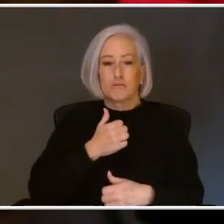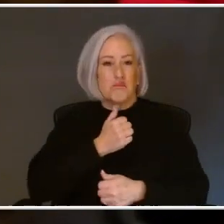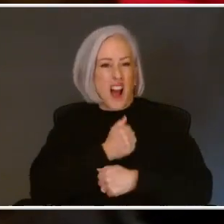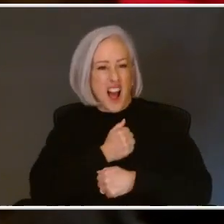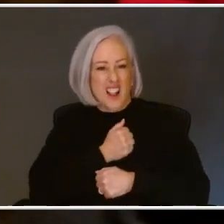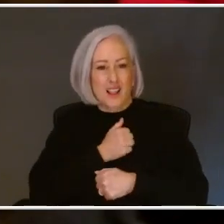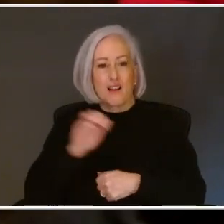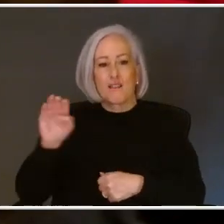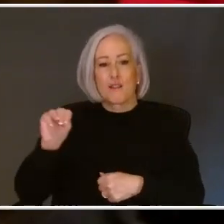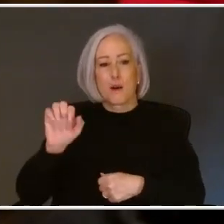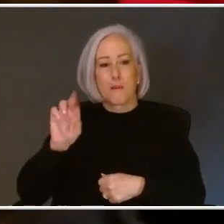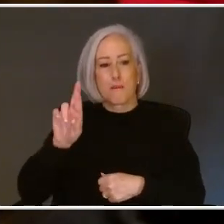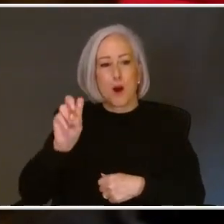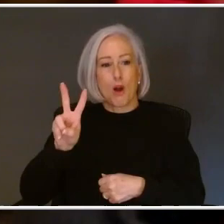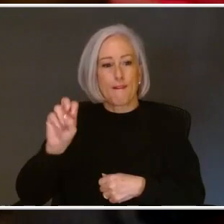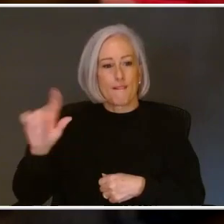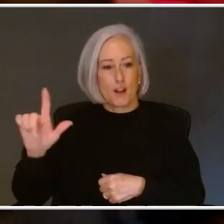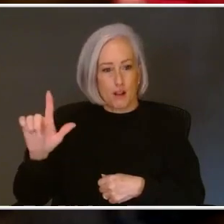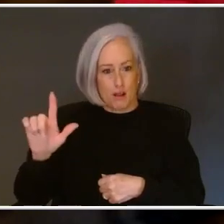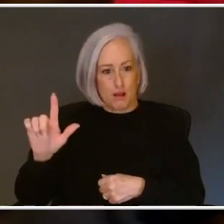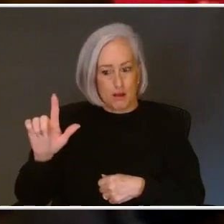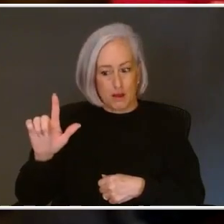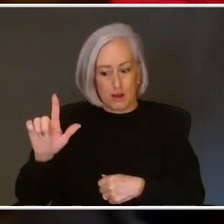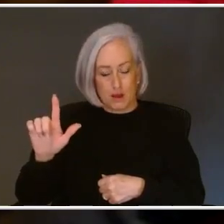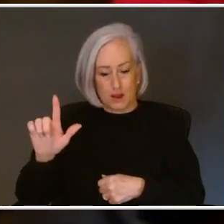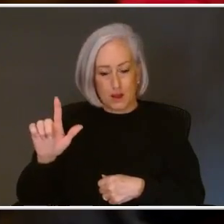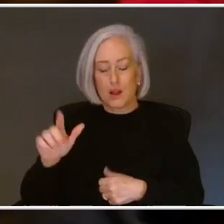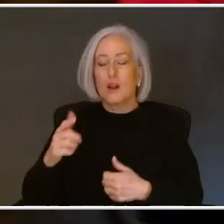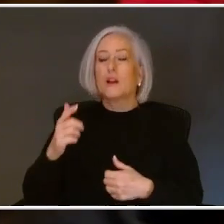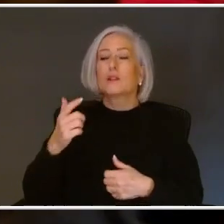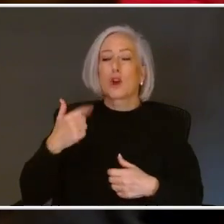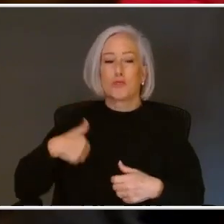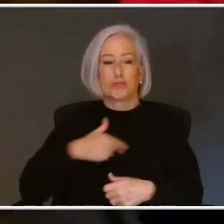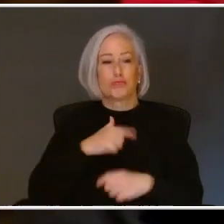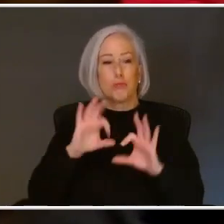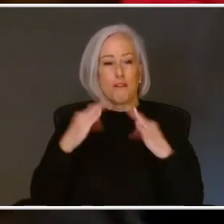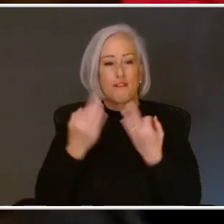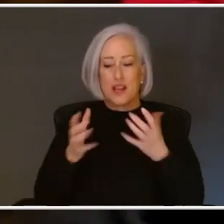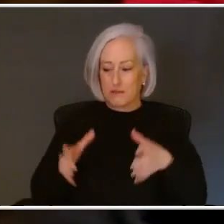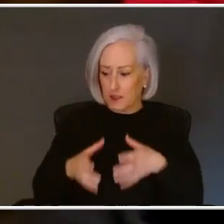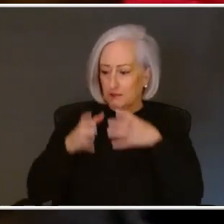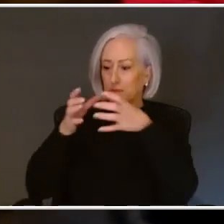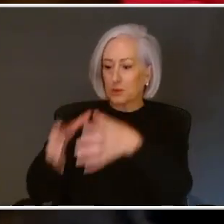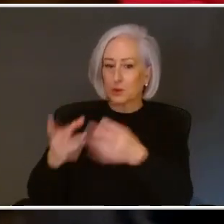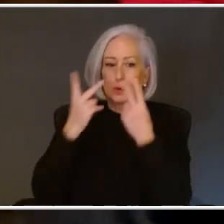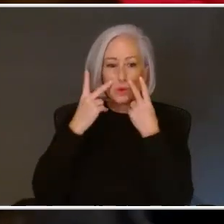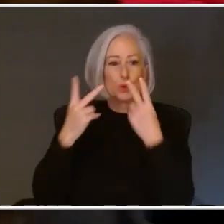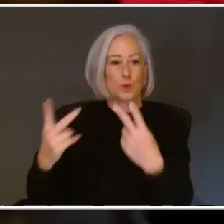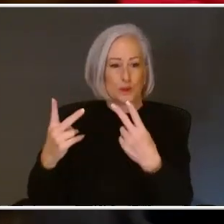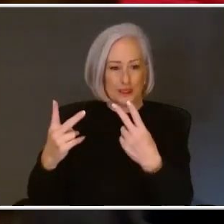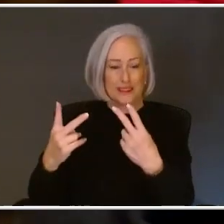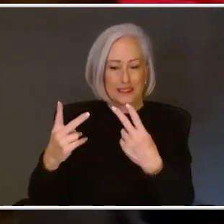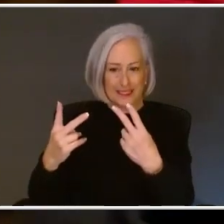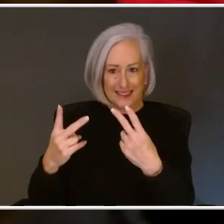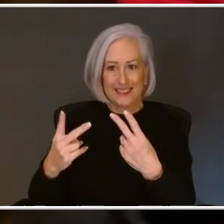Panther movie. And at the end, Killmonger, he removes the shrapnel, I think,